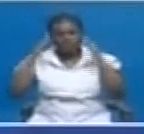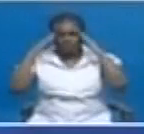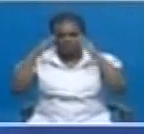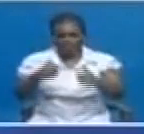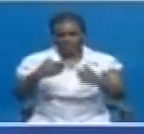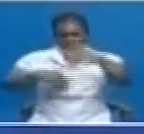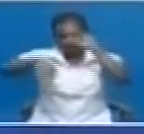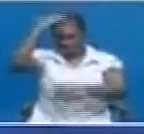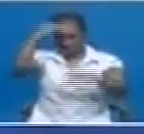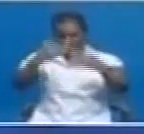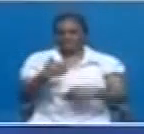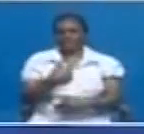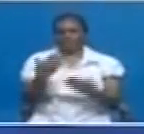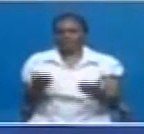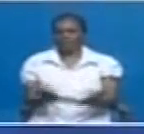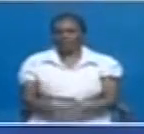in universities.